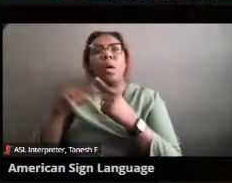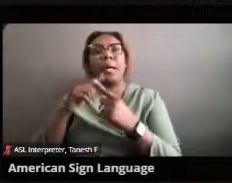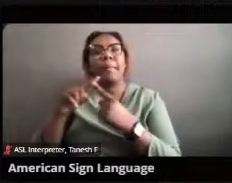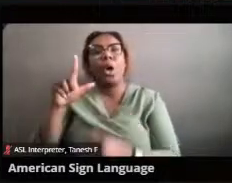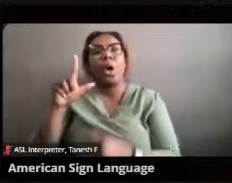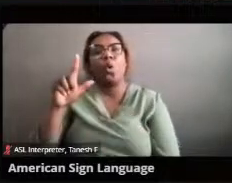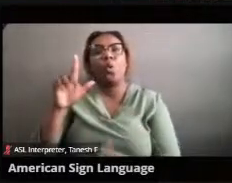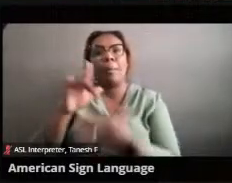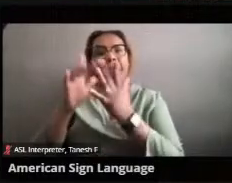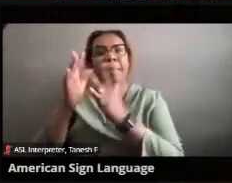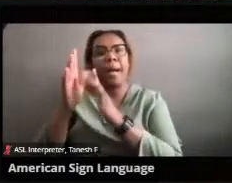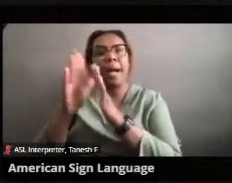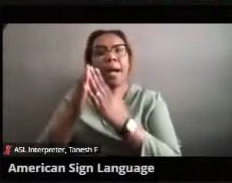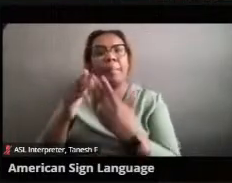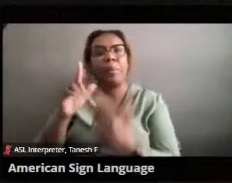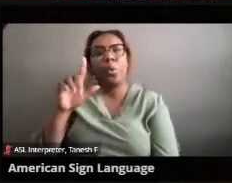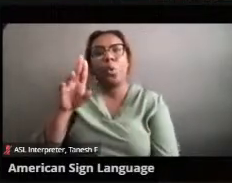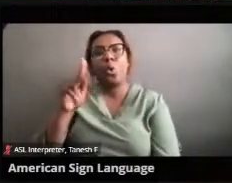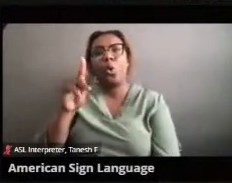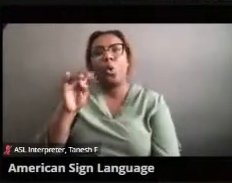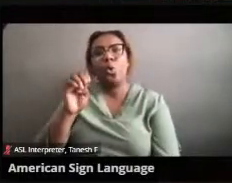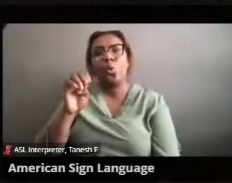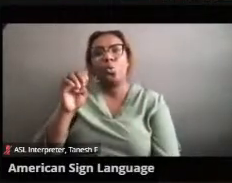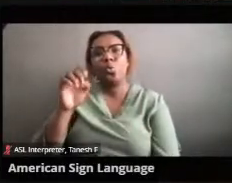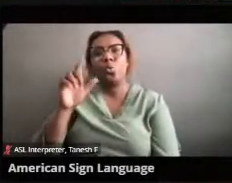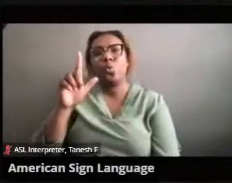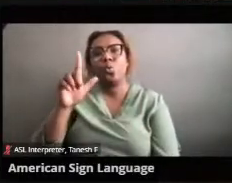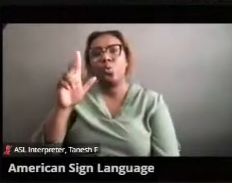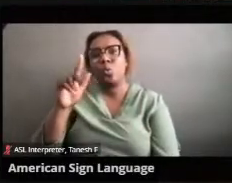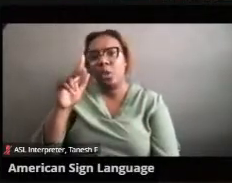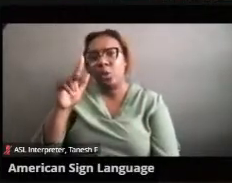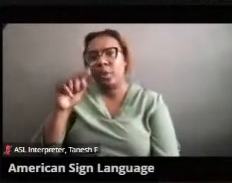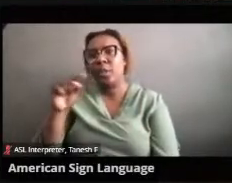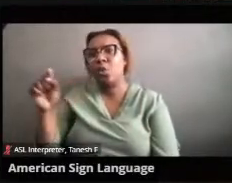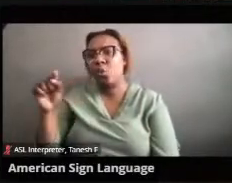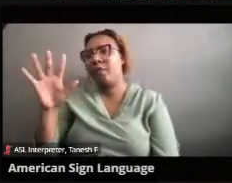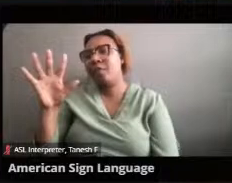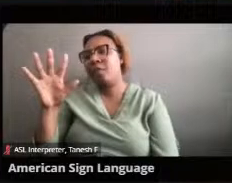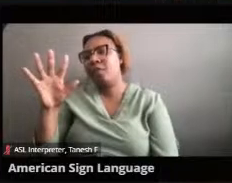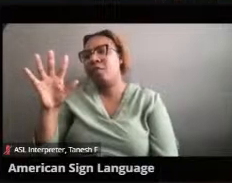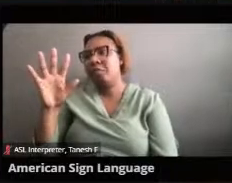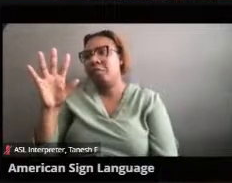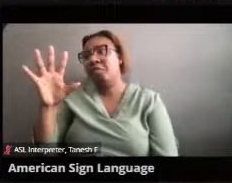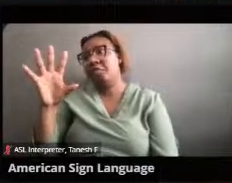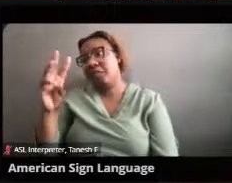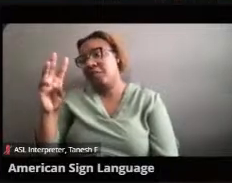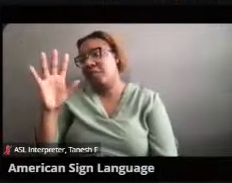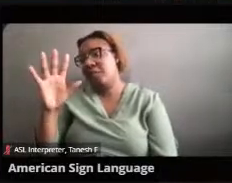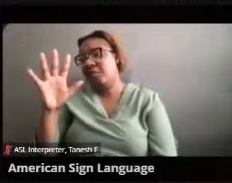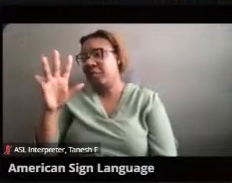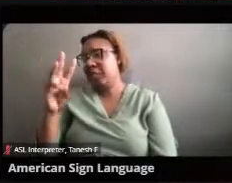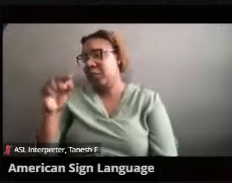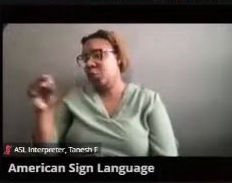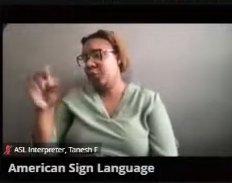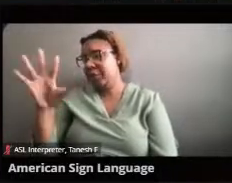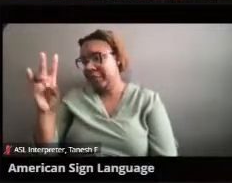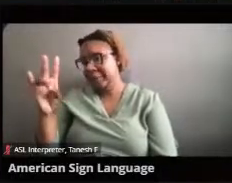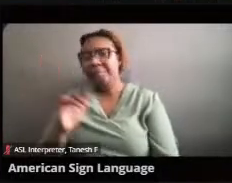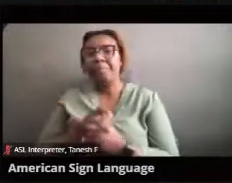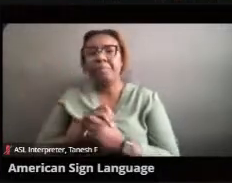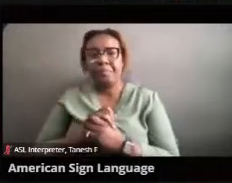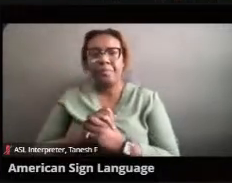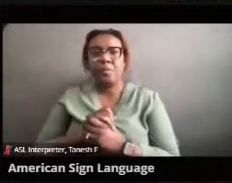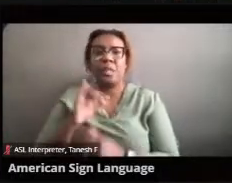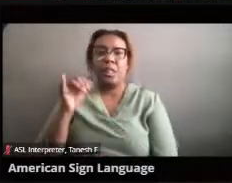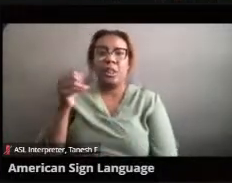22:47 through Luke 23:57 and Black Reconstruction in America by W.E.B. Du Bois. John